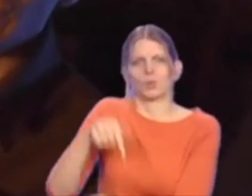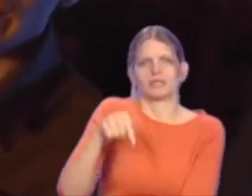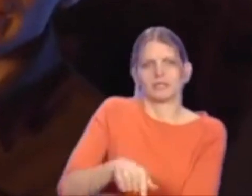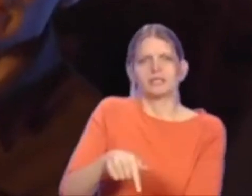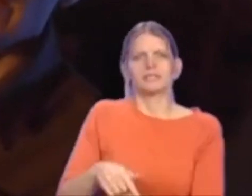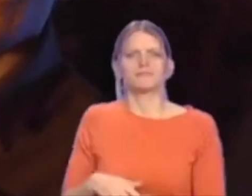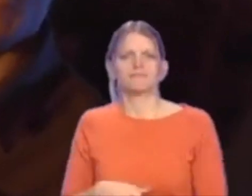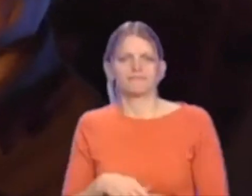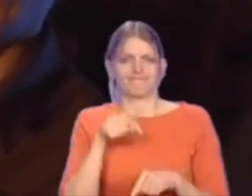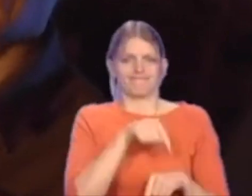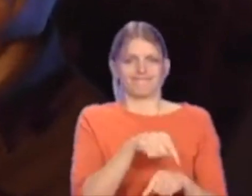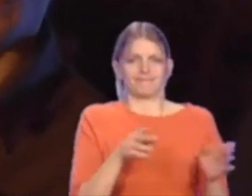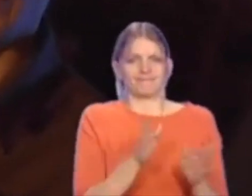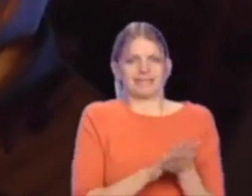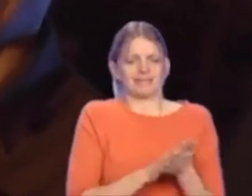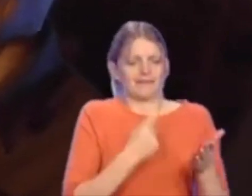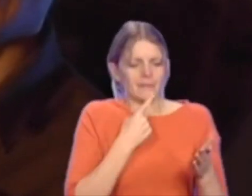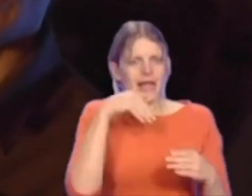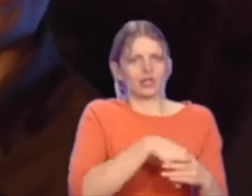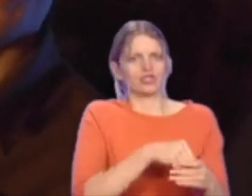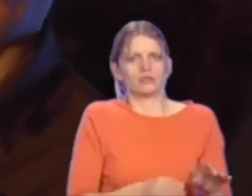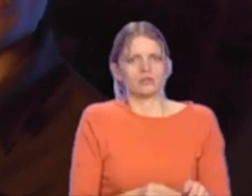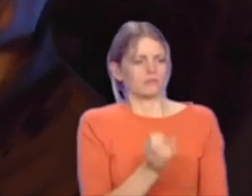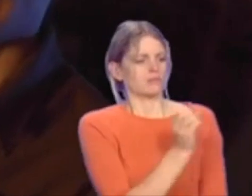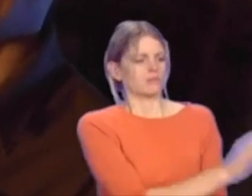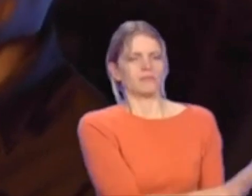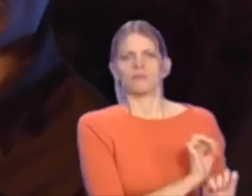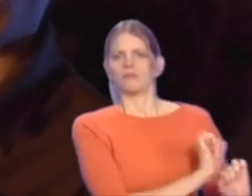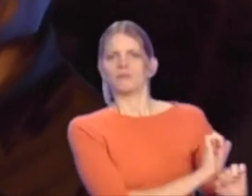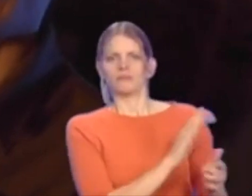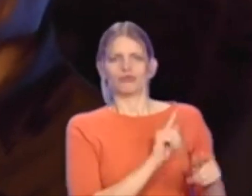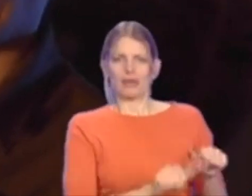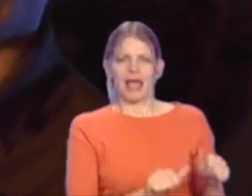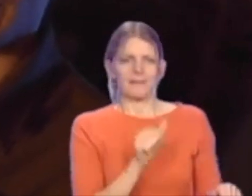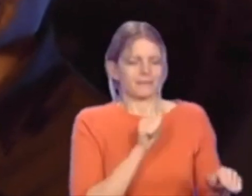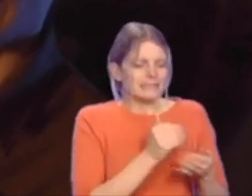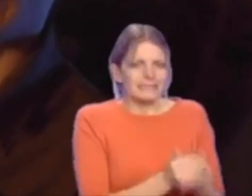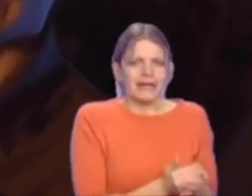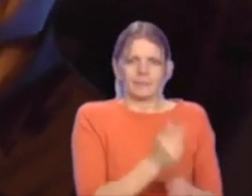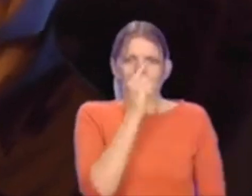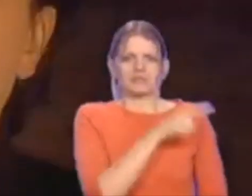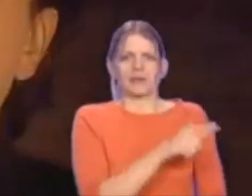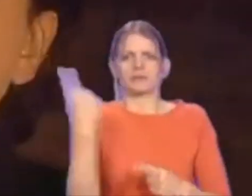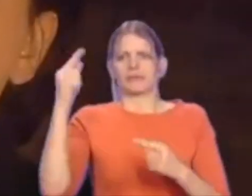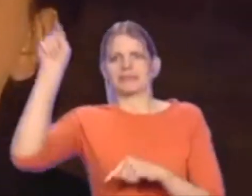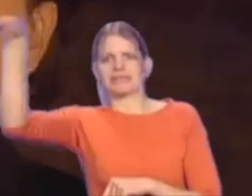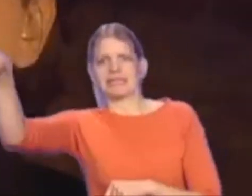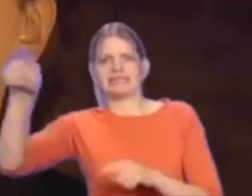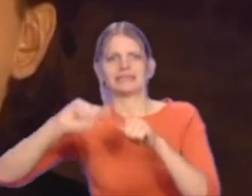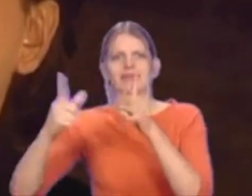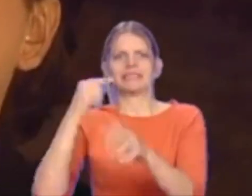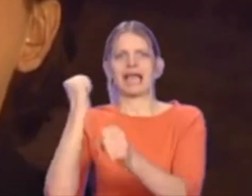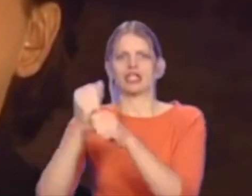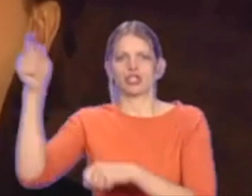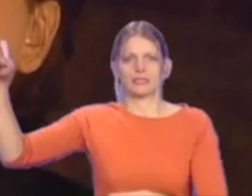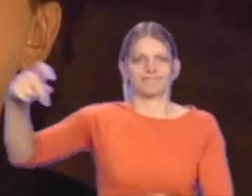work for the CIA, is the safest way of swapping information if it's considered too dangerous for the two agents involved to meet personally. In essence, it is a